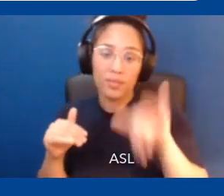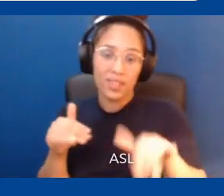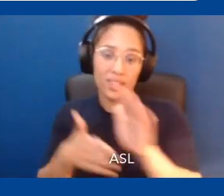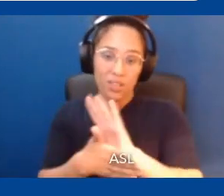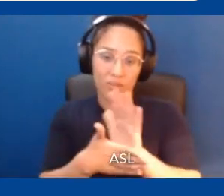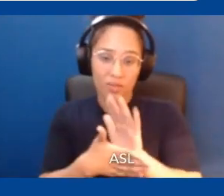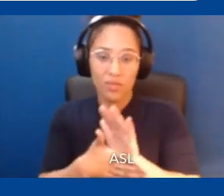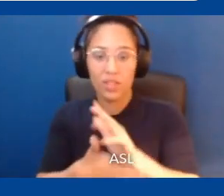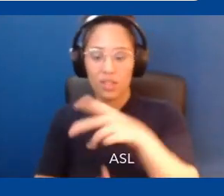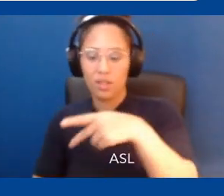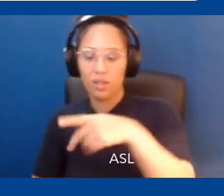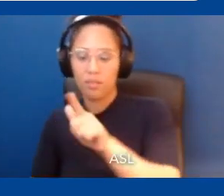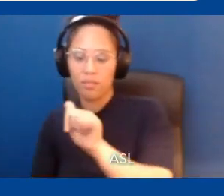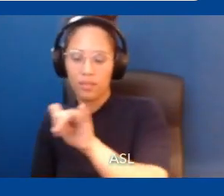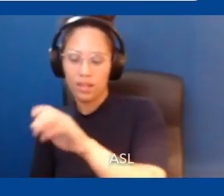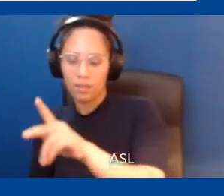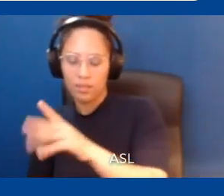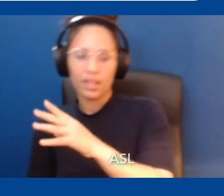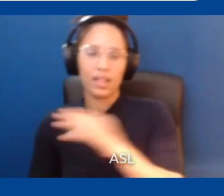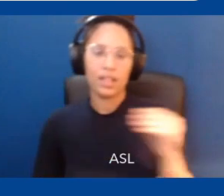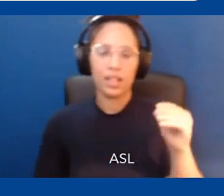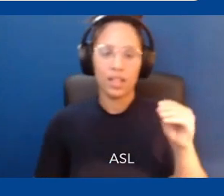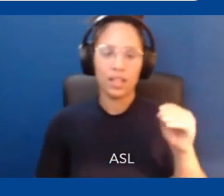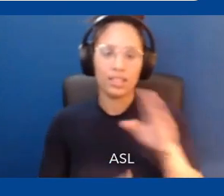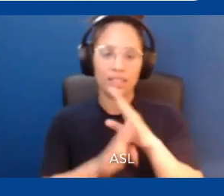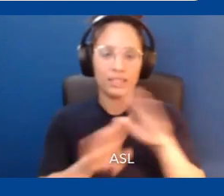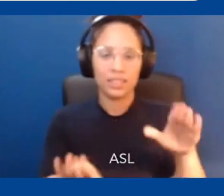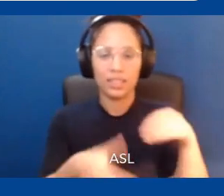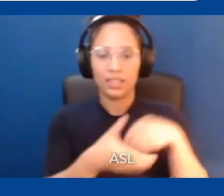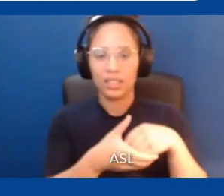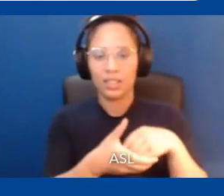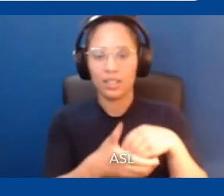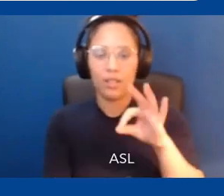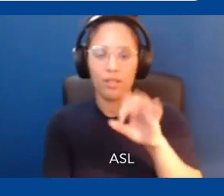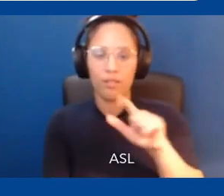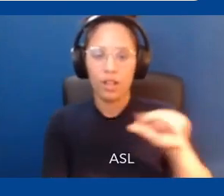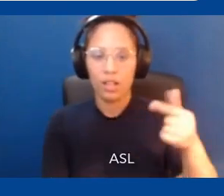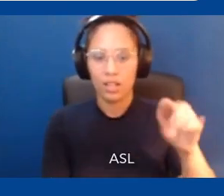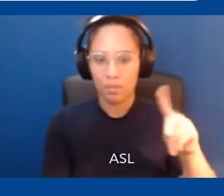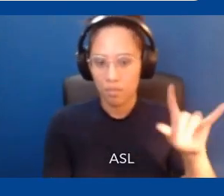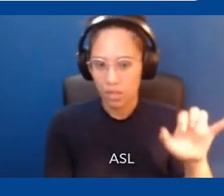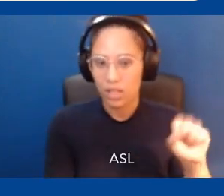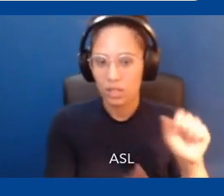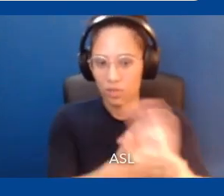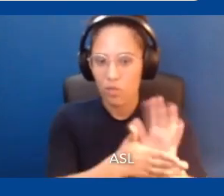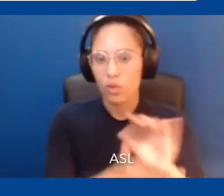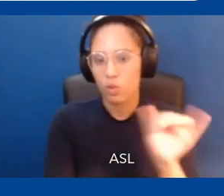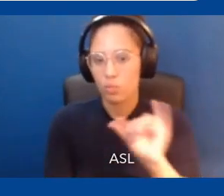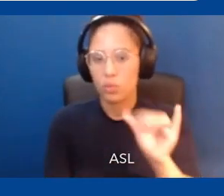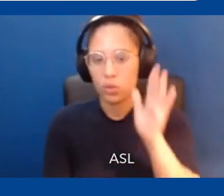online too. I don't have the final yes also, but I hope they will.